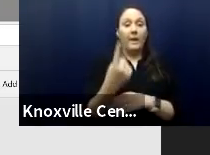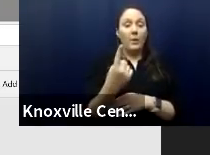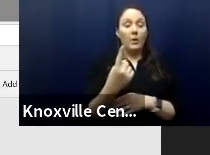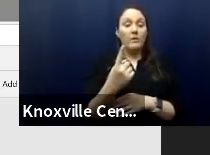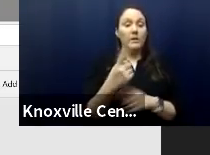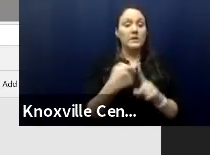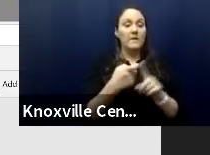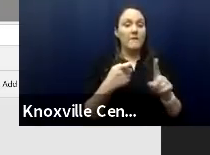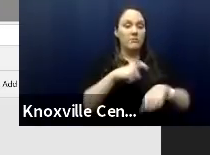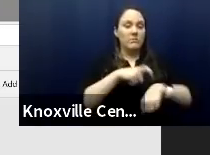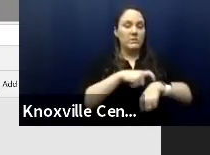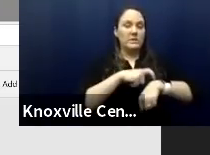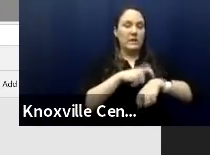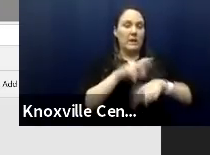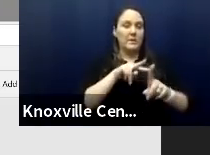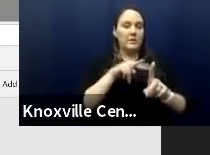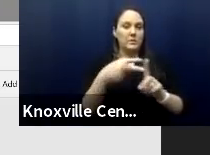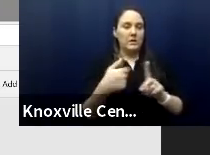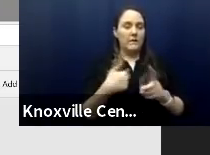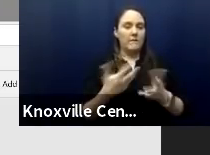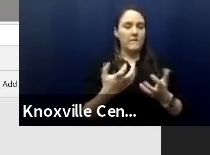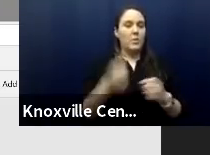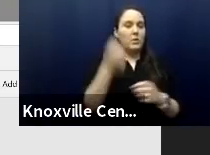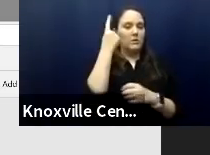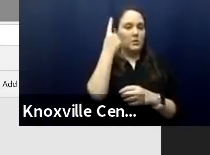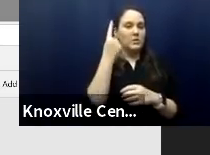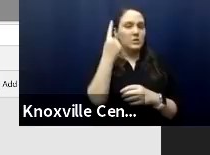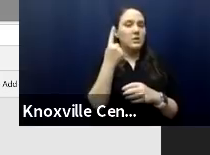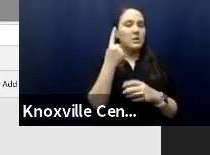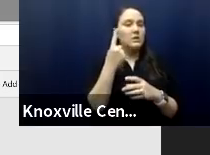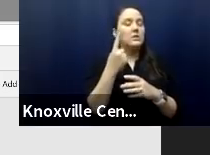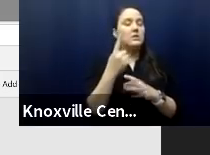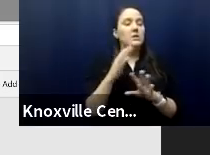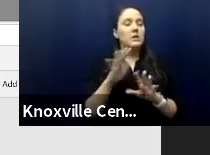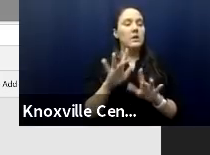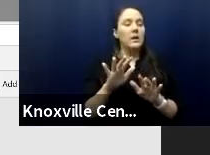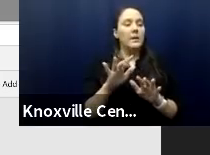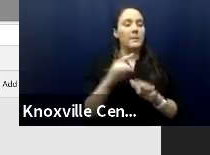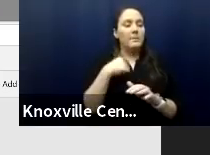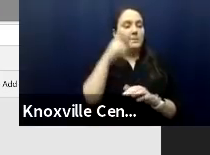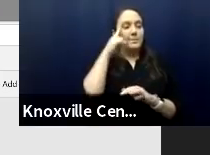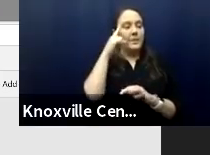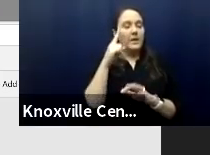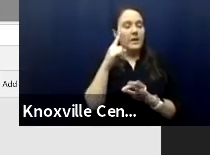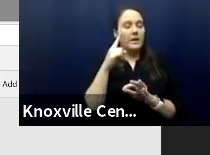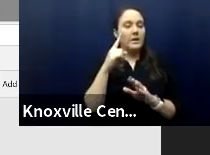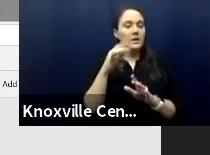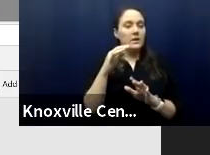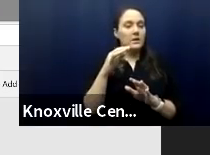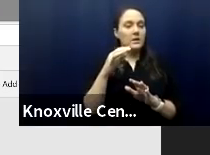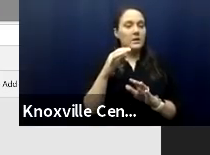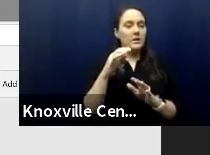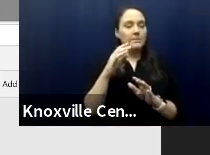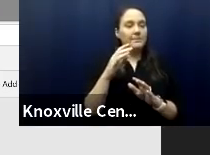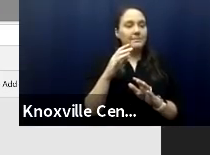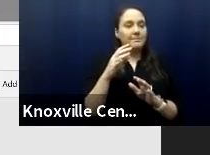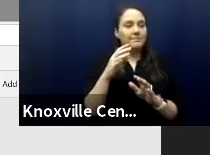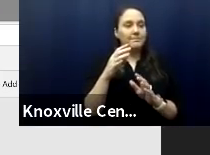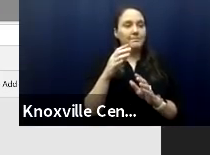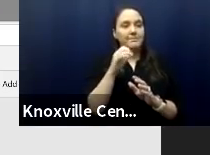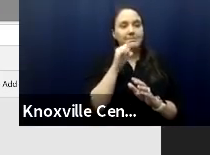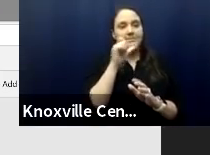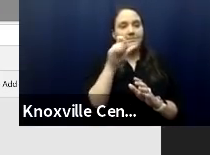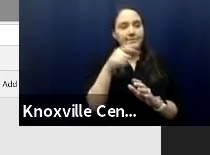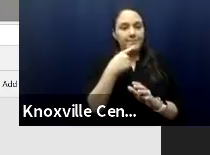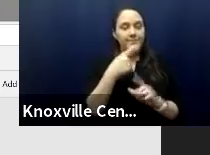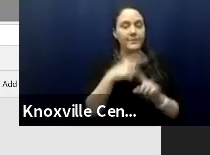timing perspective, I want to understand that, I mean, I think that it goes without saying that just based on the